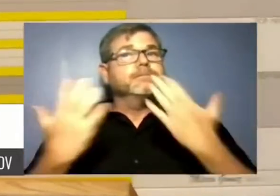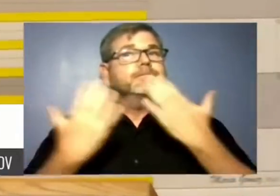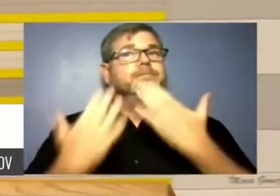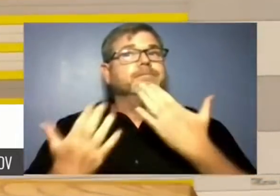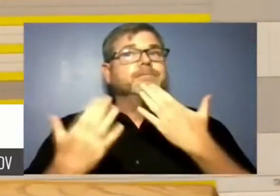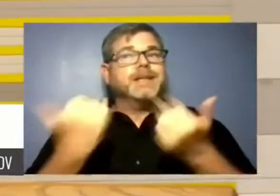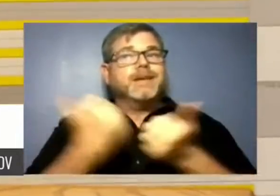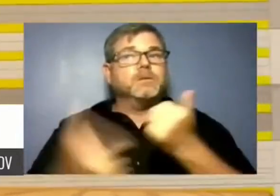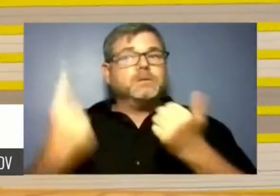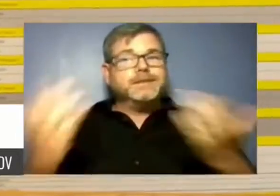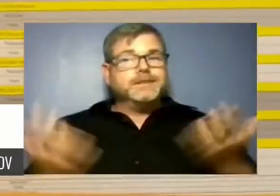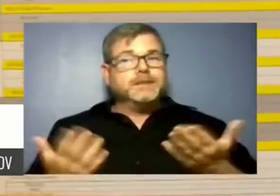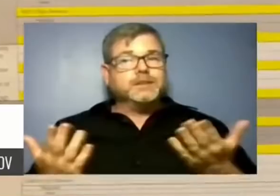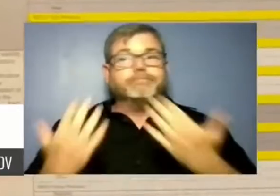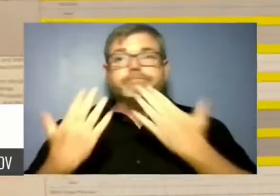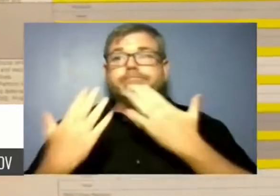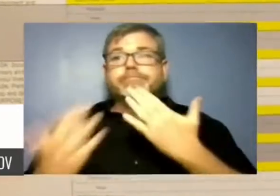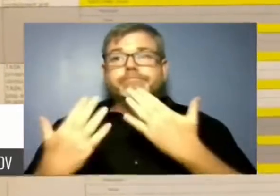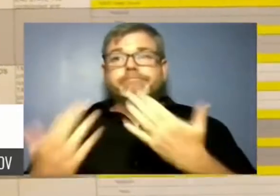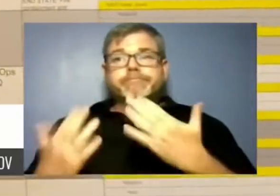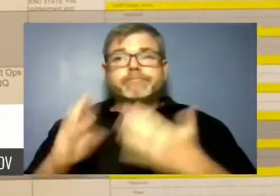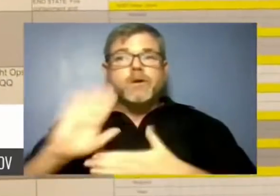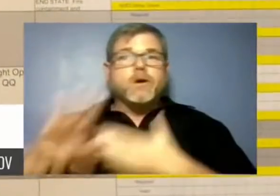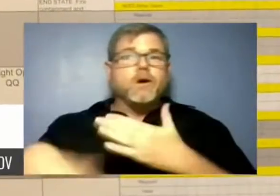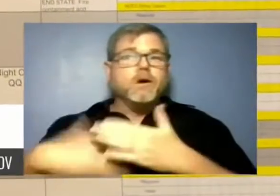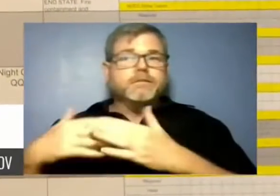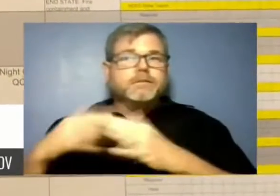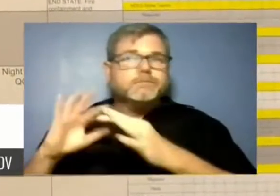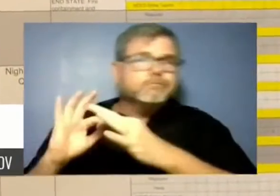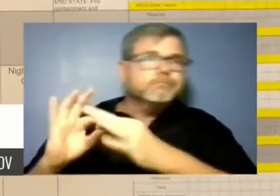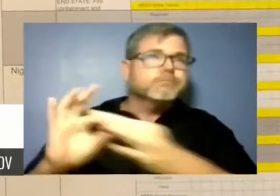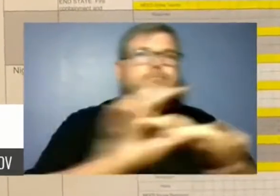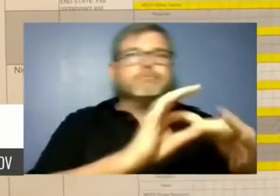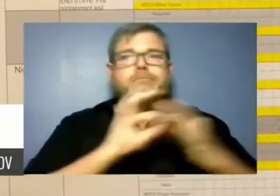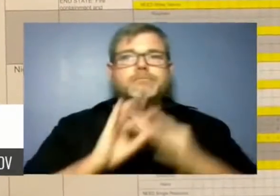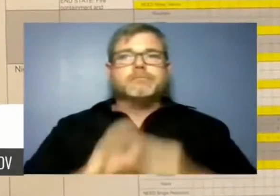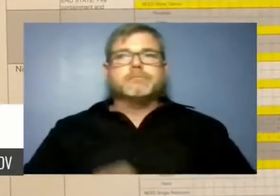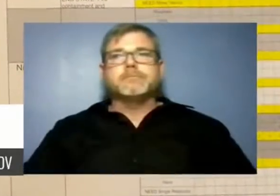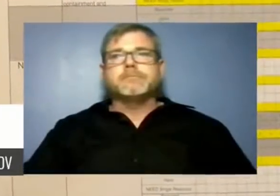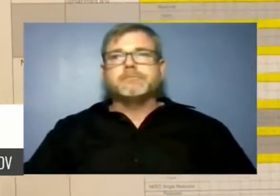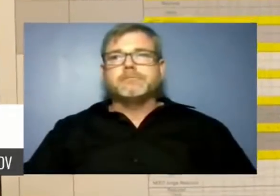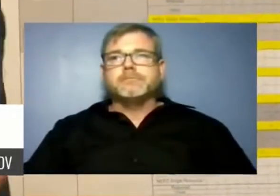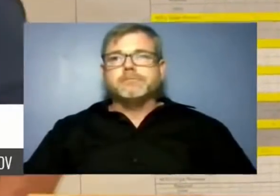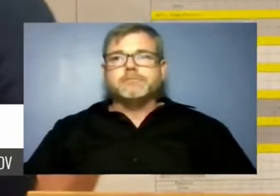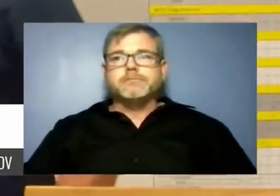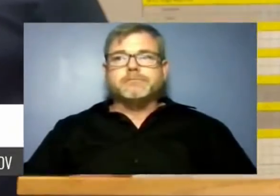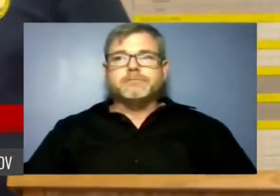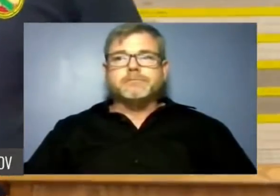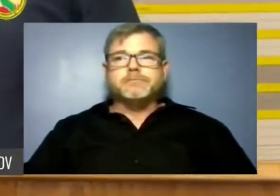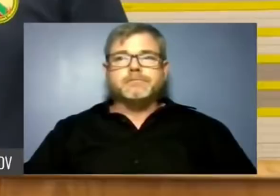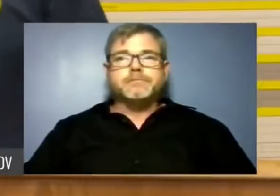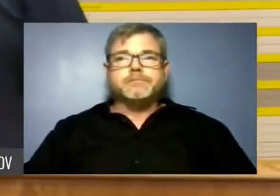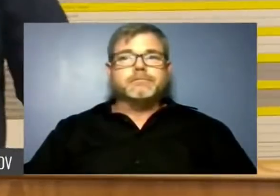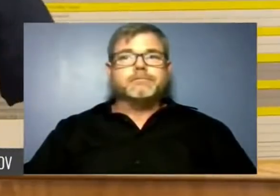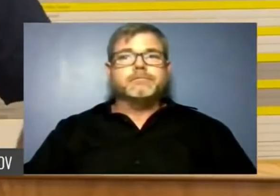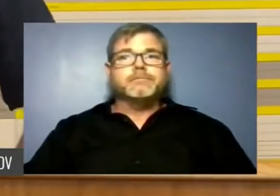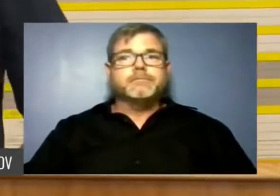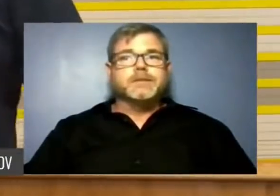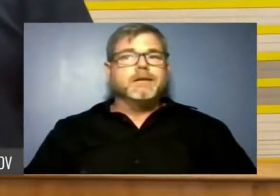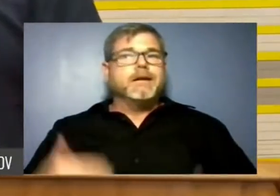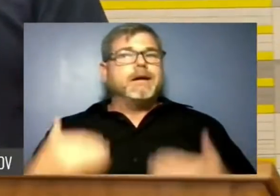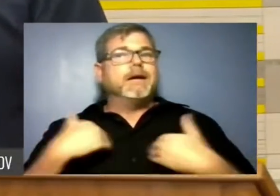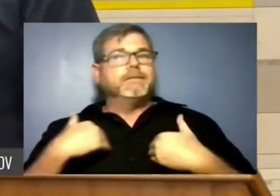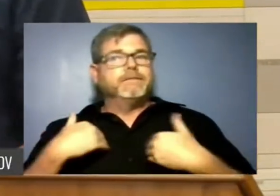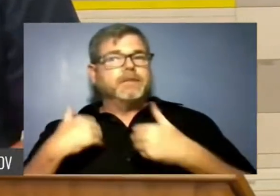people working on this fire. There's a incident management team up there in Susanville. We're down in Quincy, and we're continually